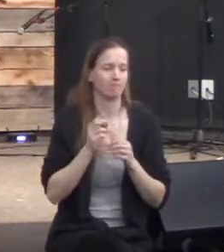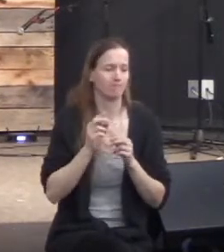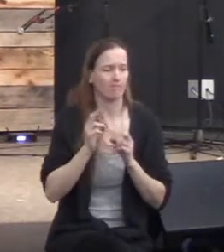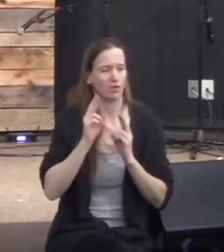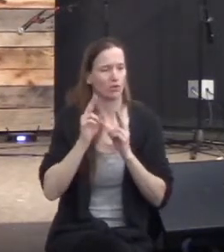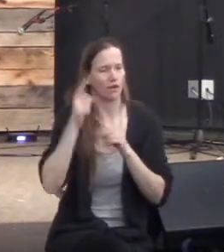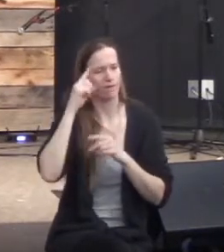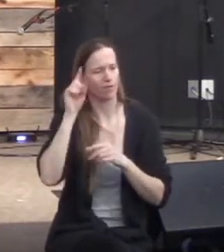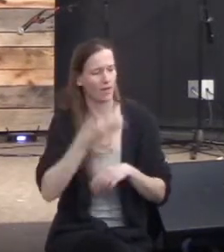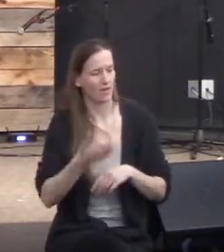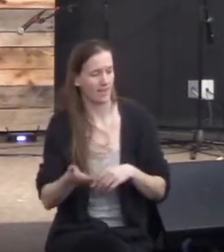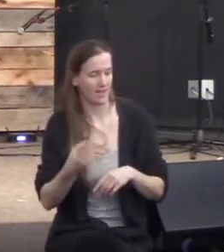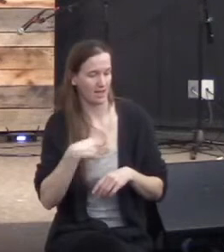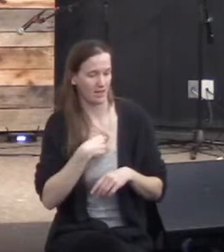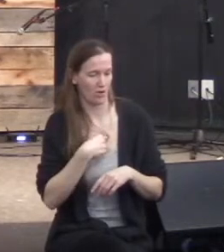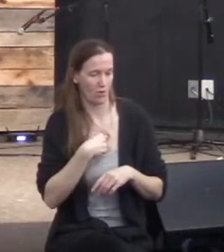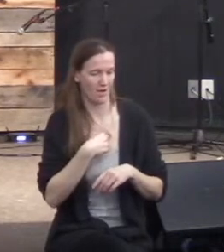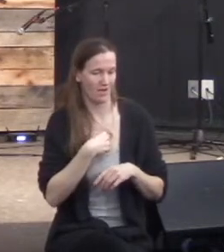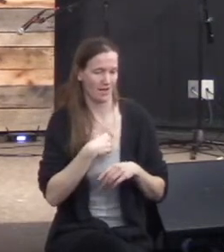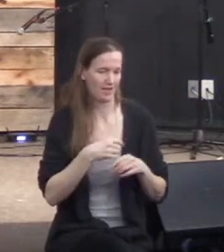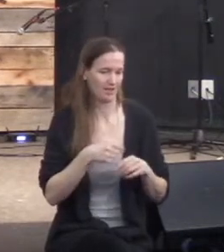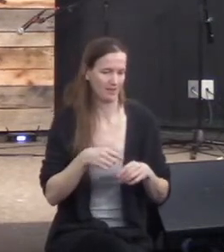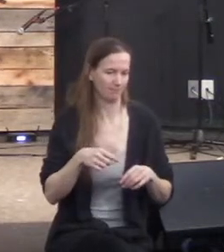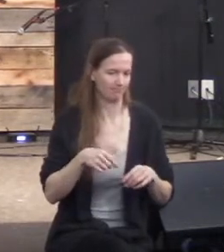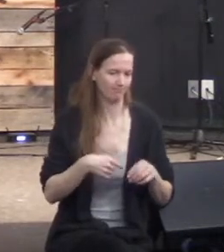I'm the only one, really?